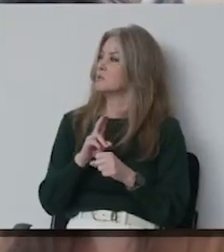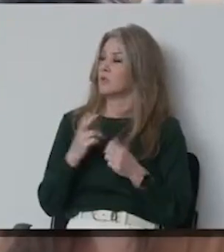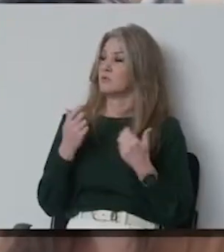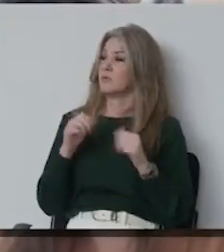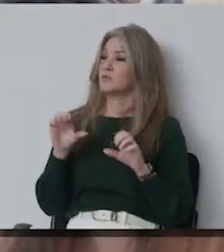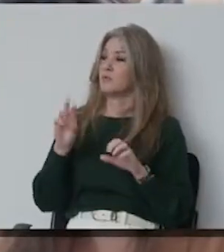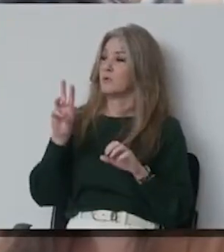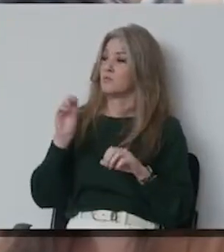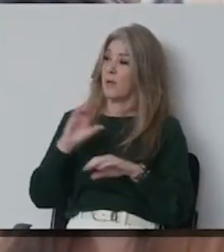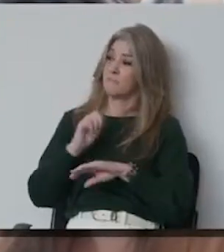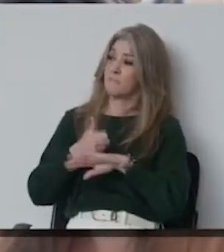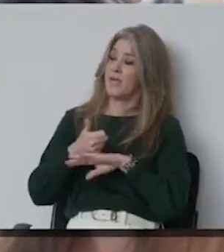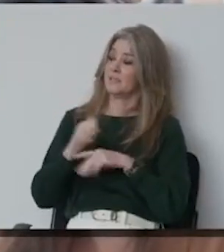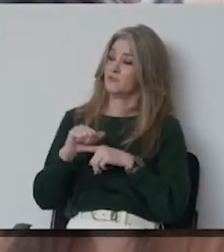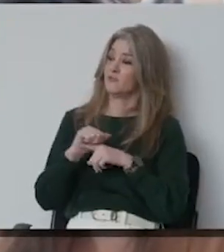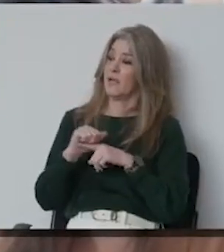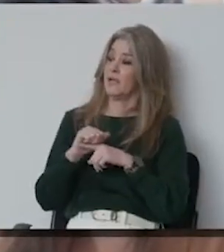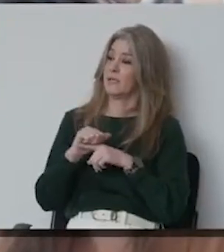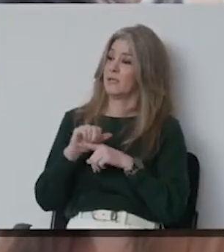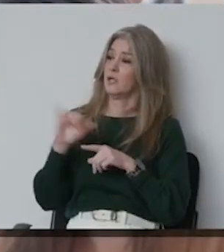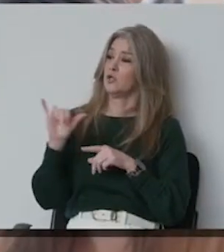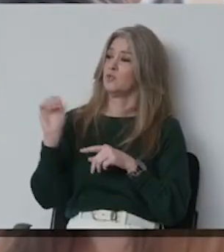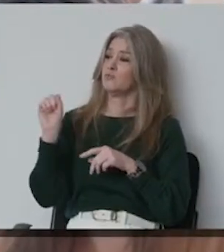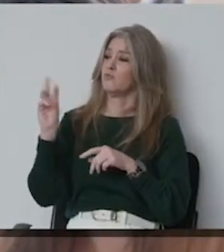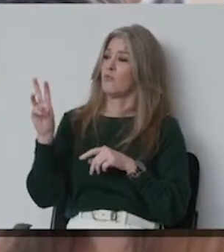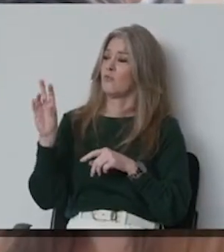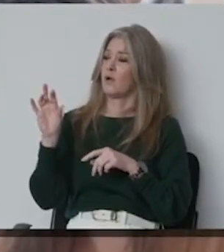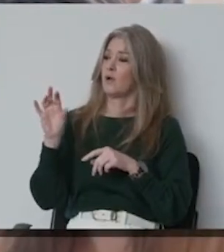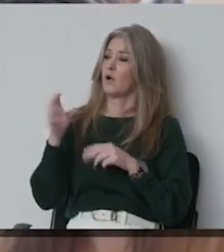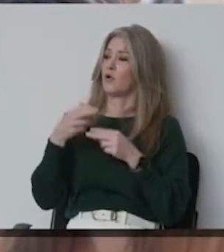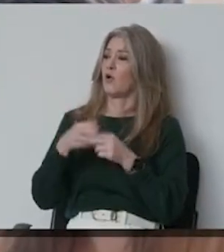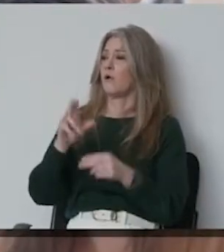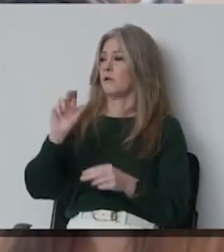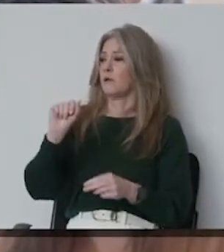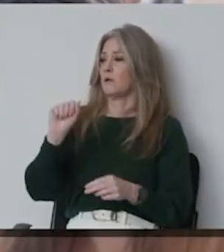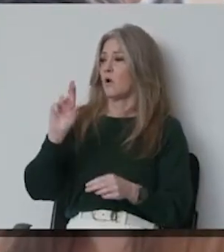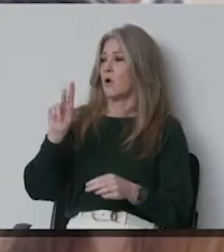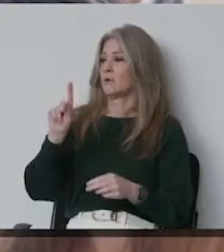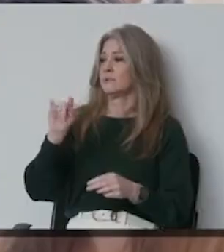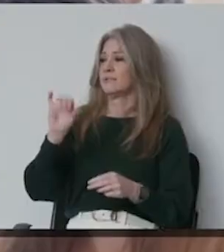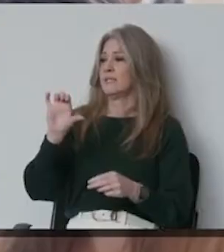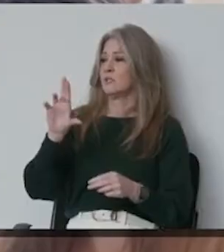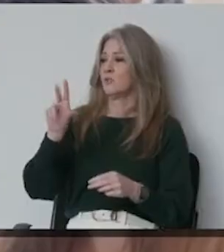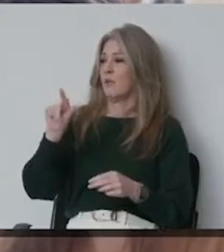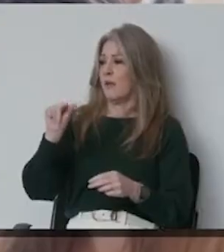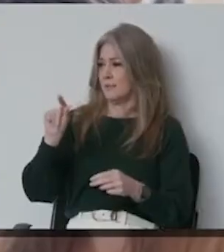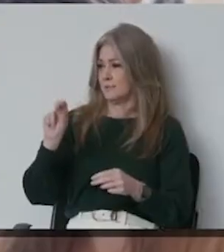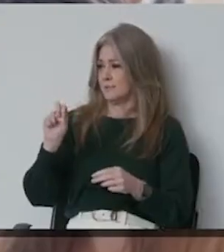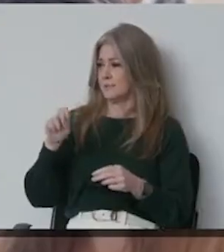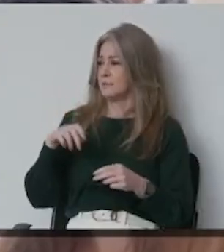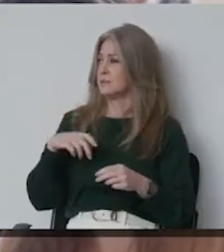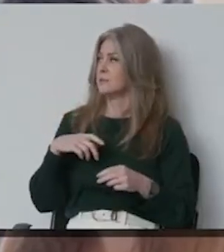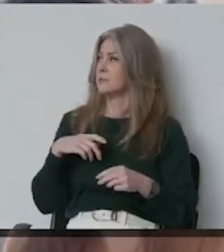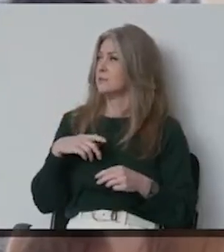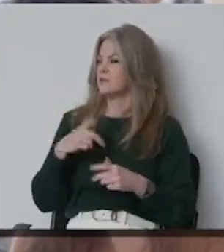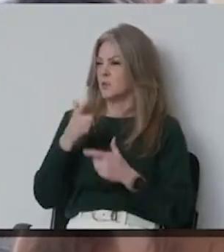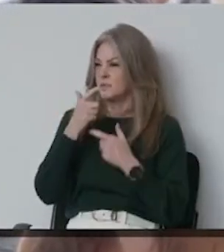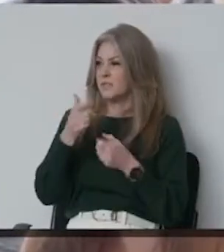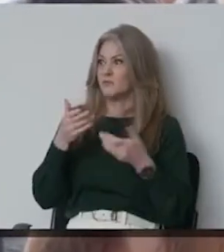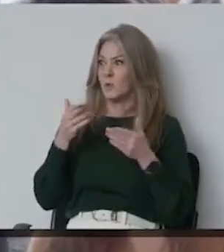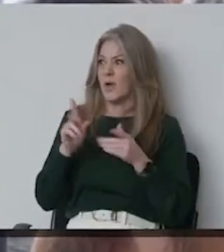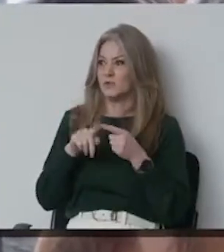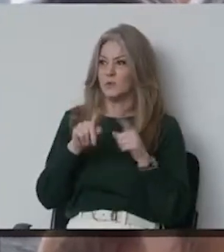web-based training, we use software like Articulate. And so my question is, I think it was a very interesting way to